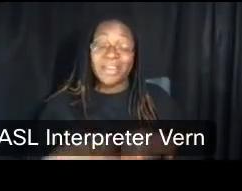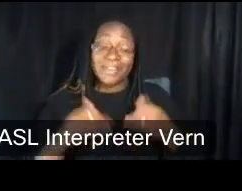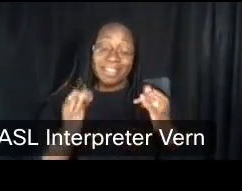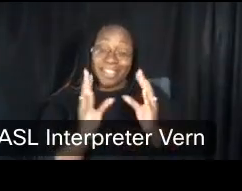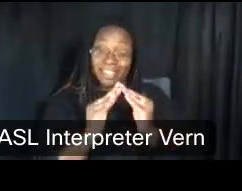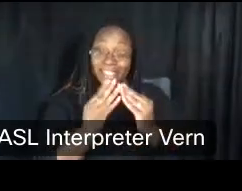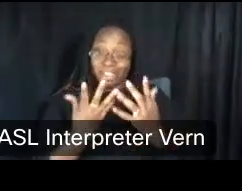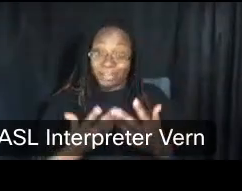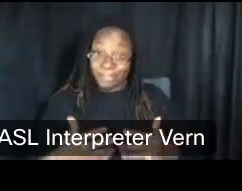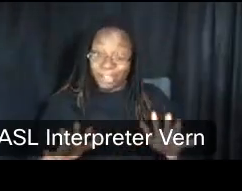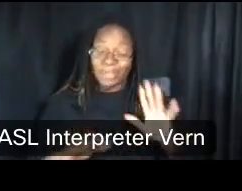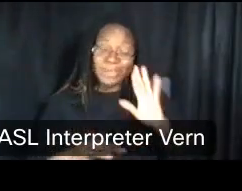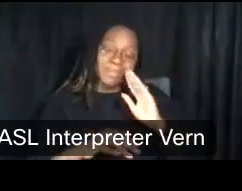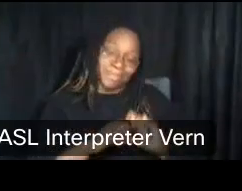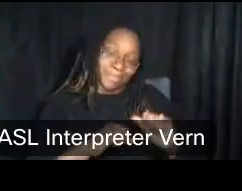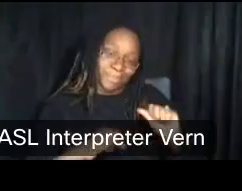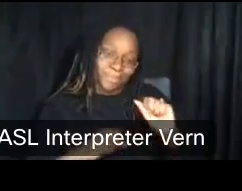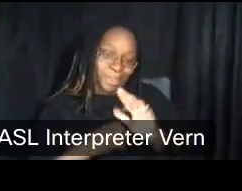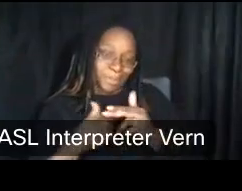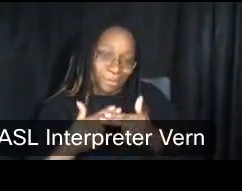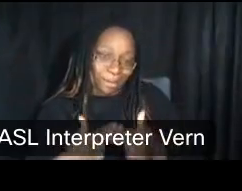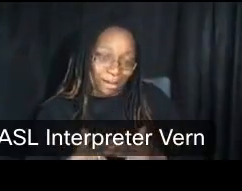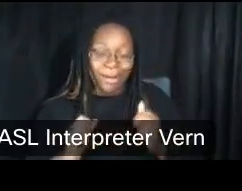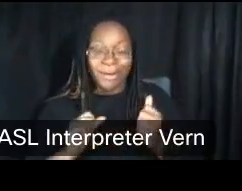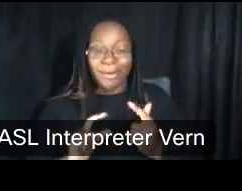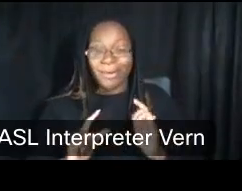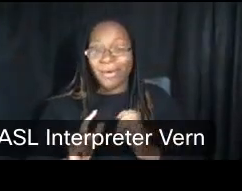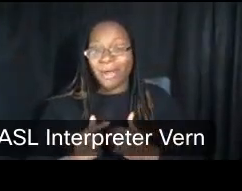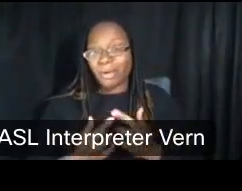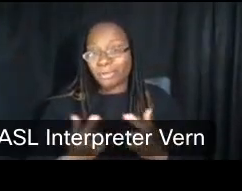as well as any resources that I mentioned throughout the session.